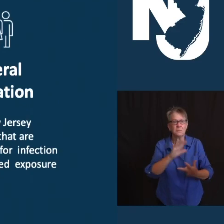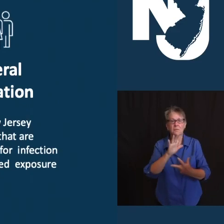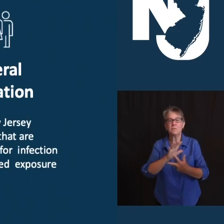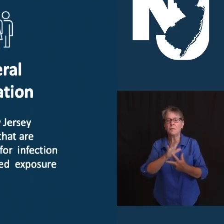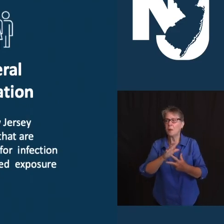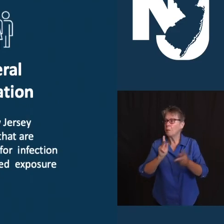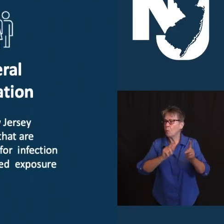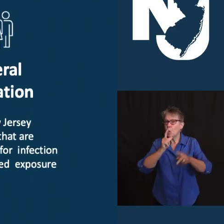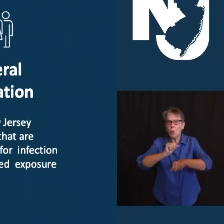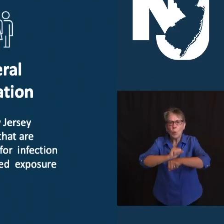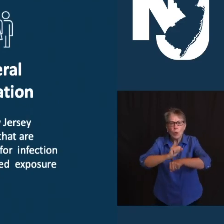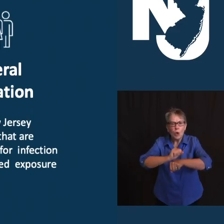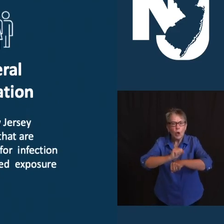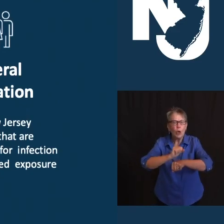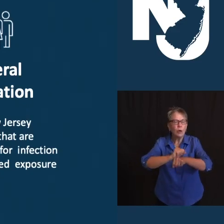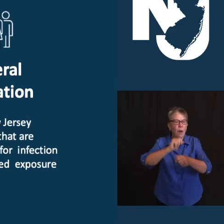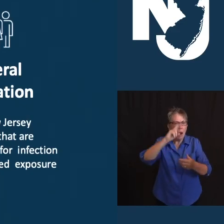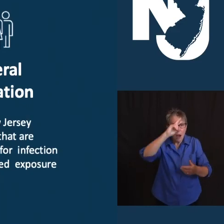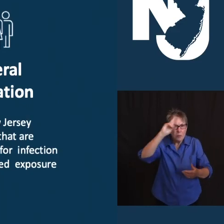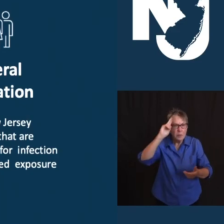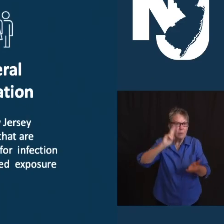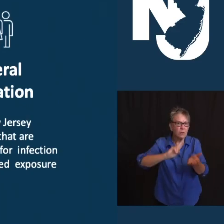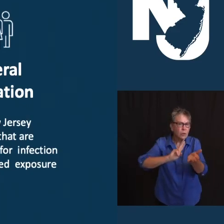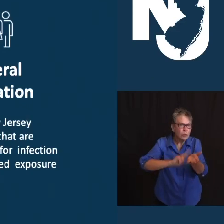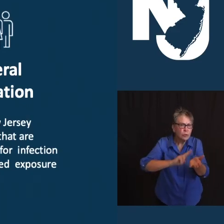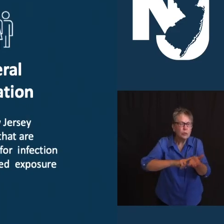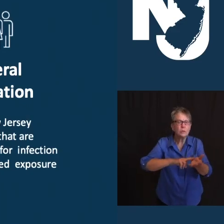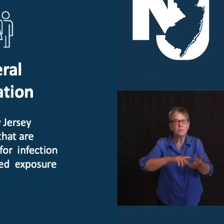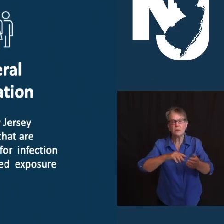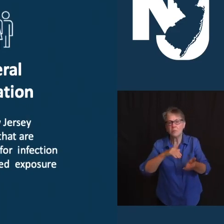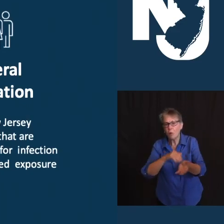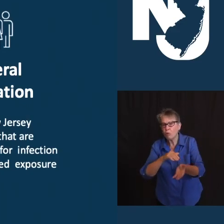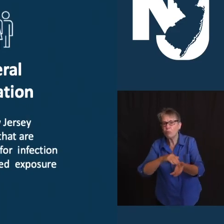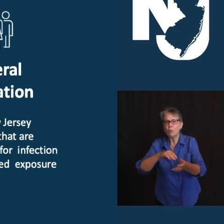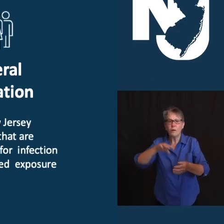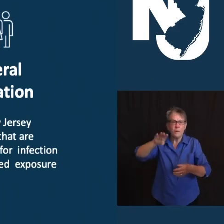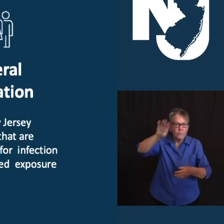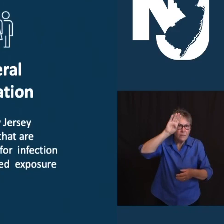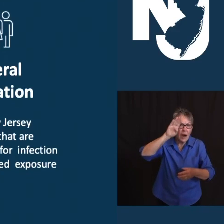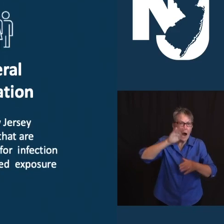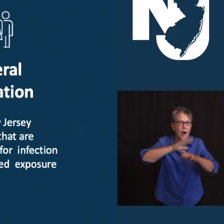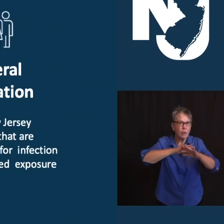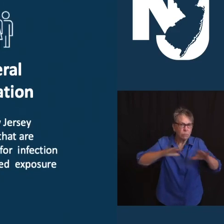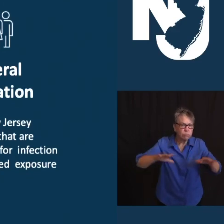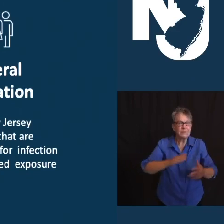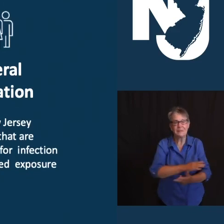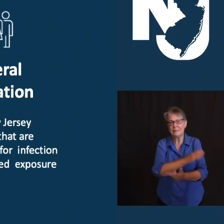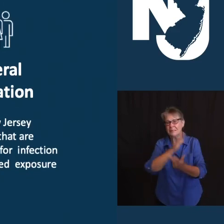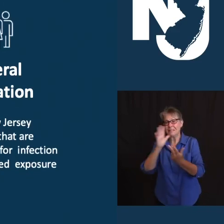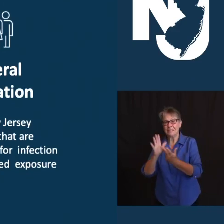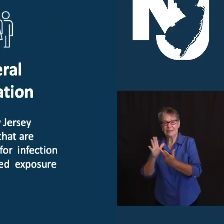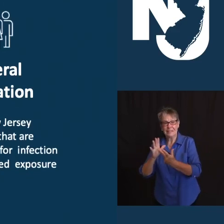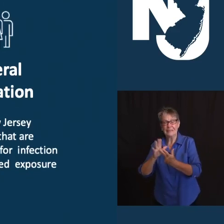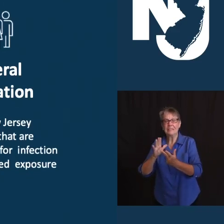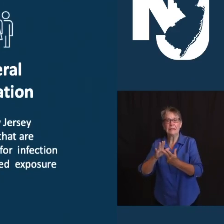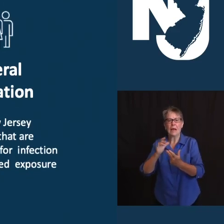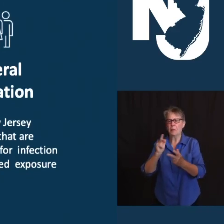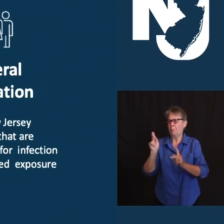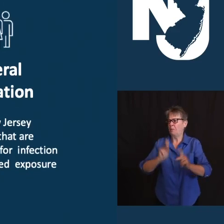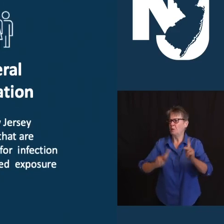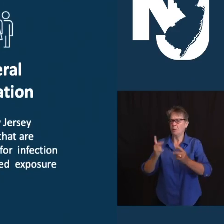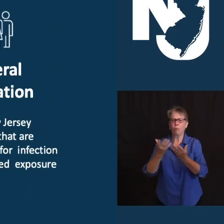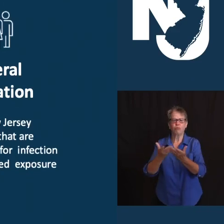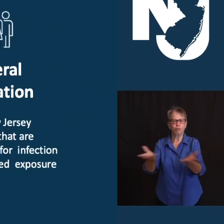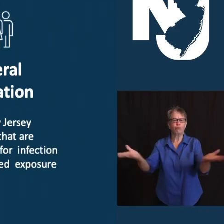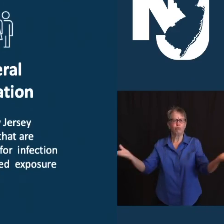maintain or have had close contact with an individual who has tested positive for COVID-19, especially those who have been